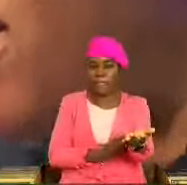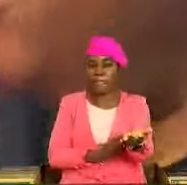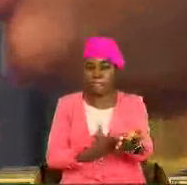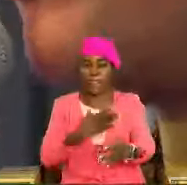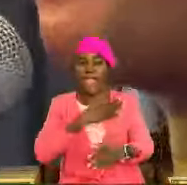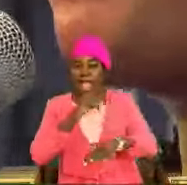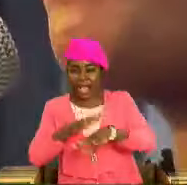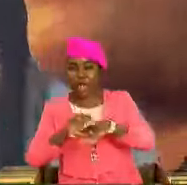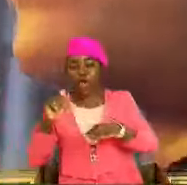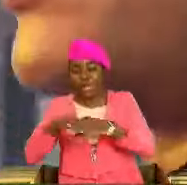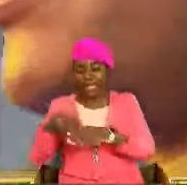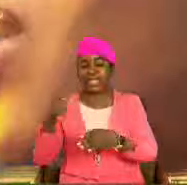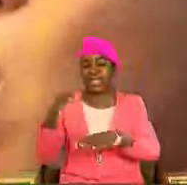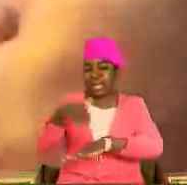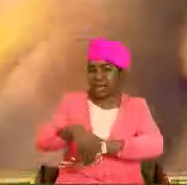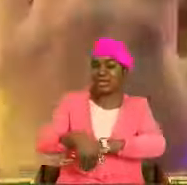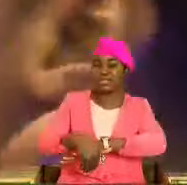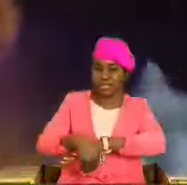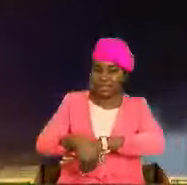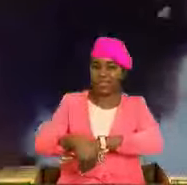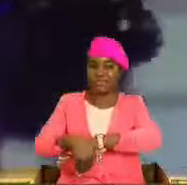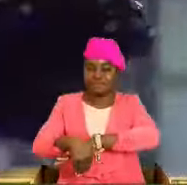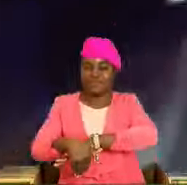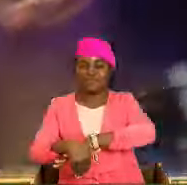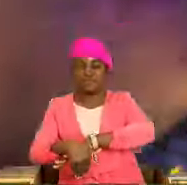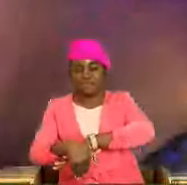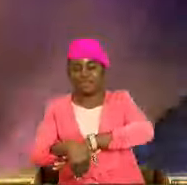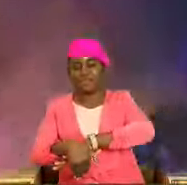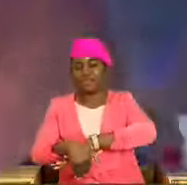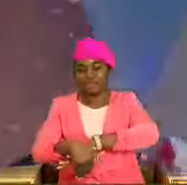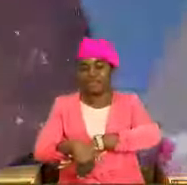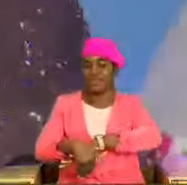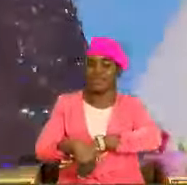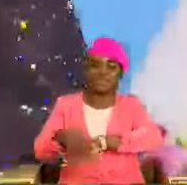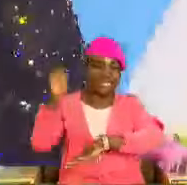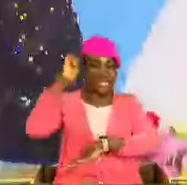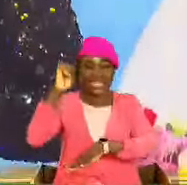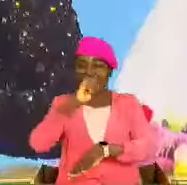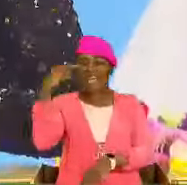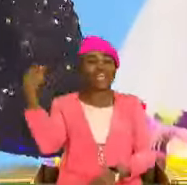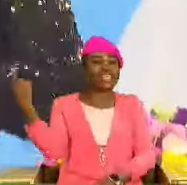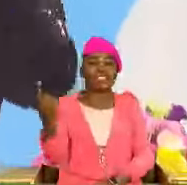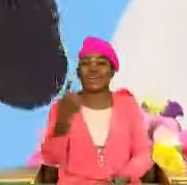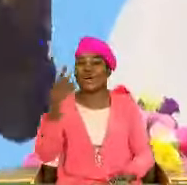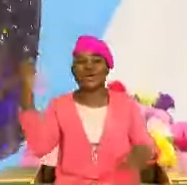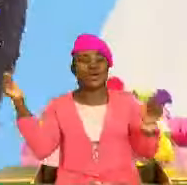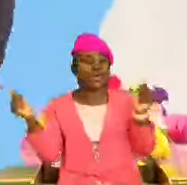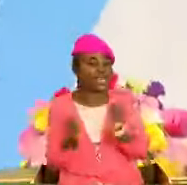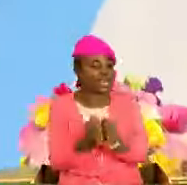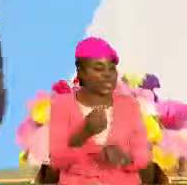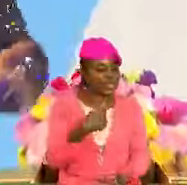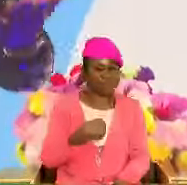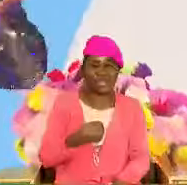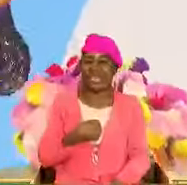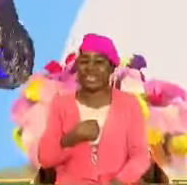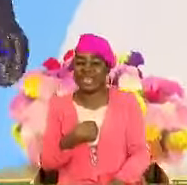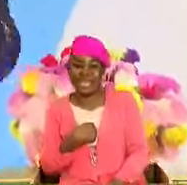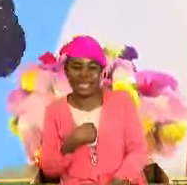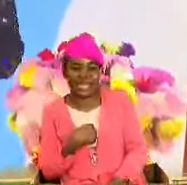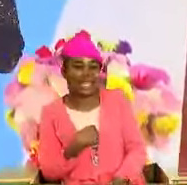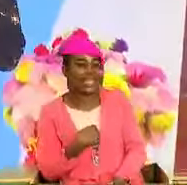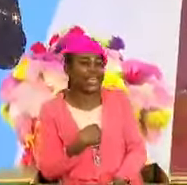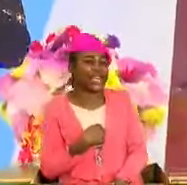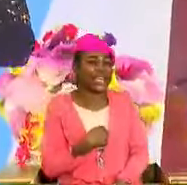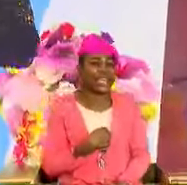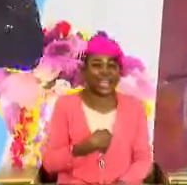at night he's always with me oh all my battles